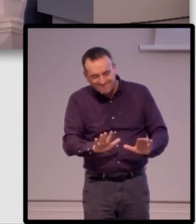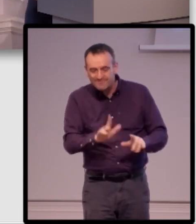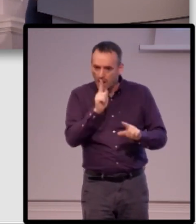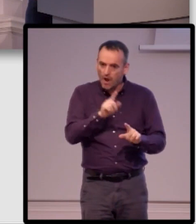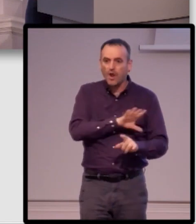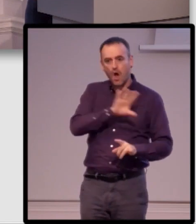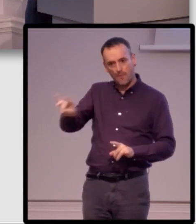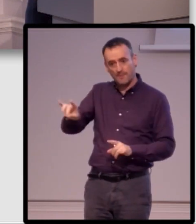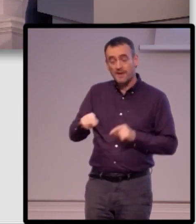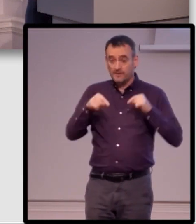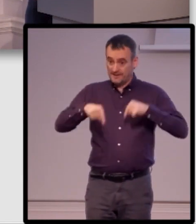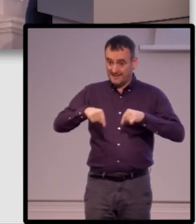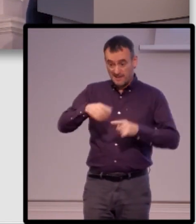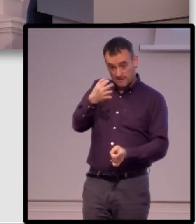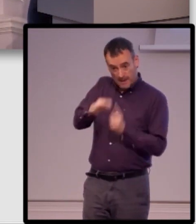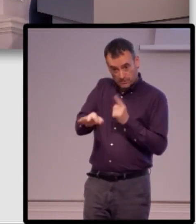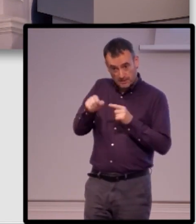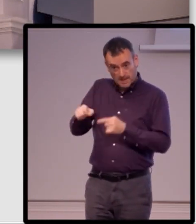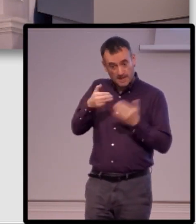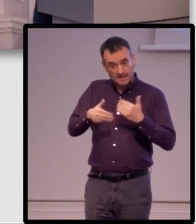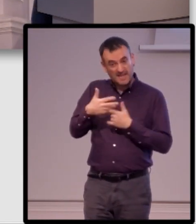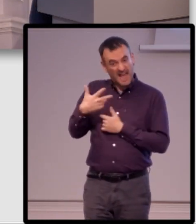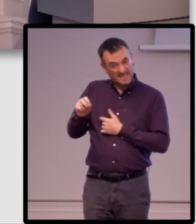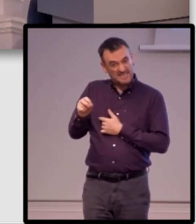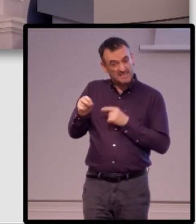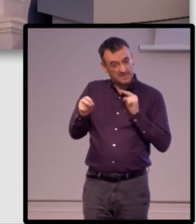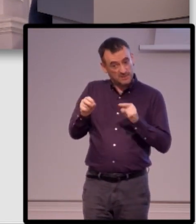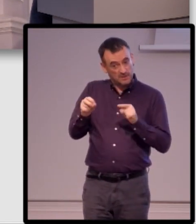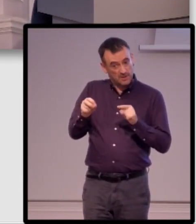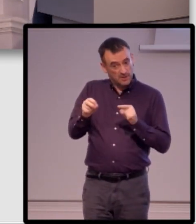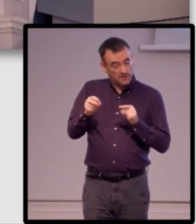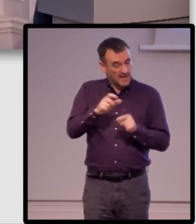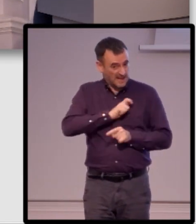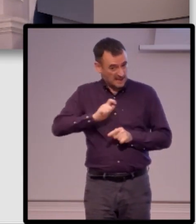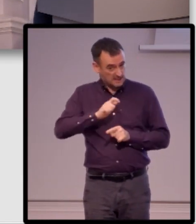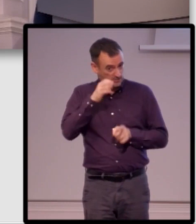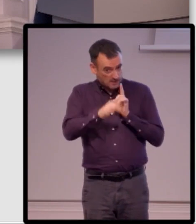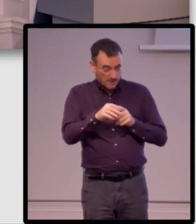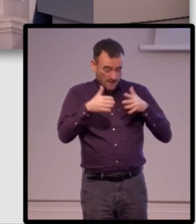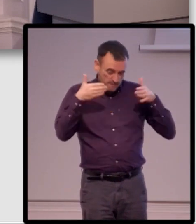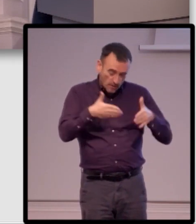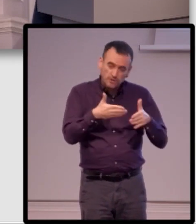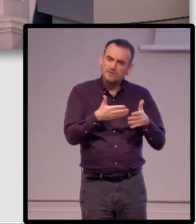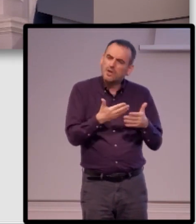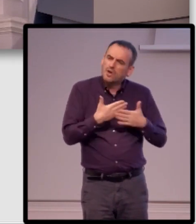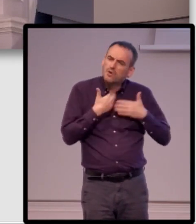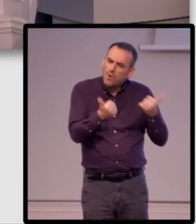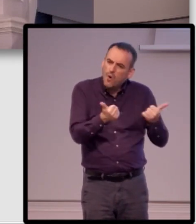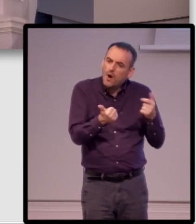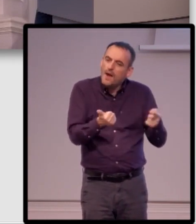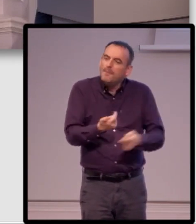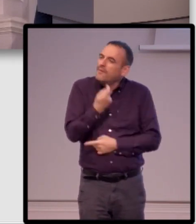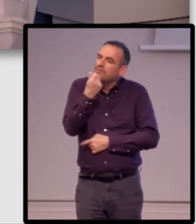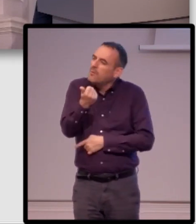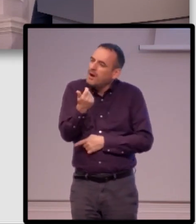1980s, focus in the specialty was firmly on cure in most cancer types, but there was little provision of pain management